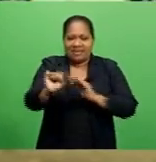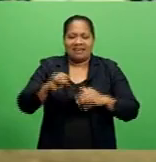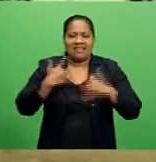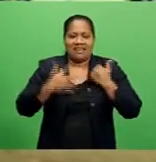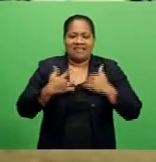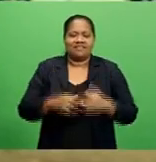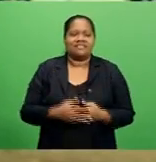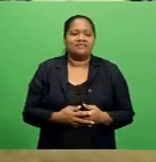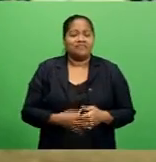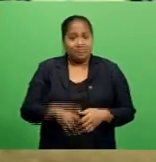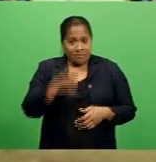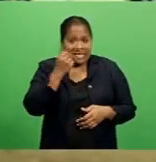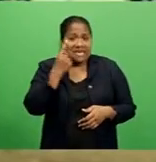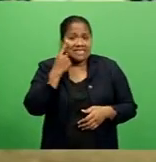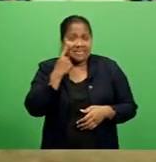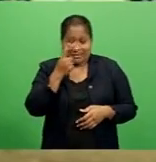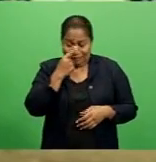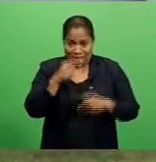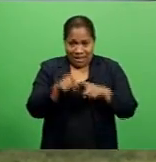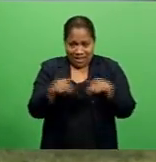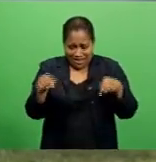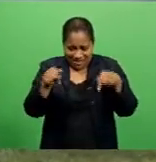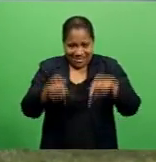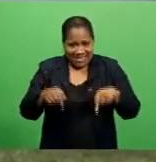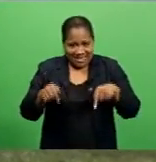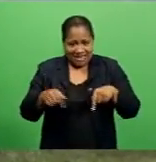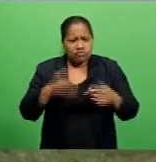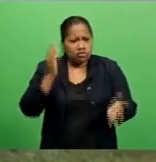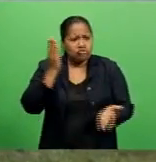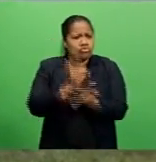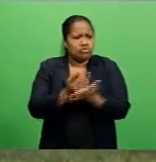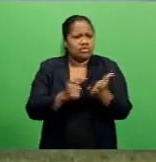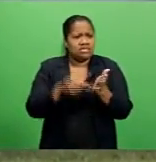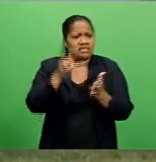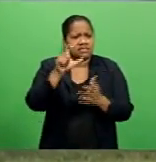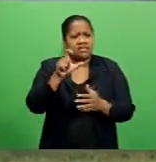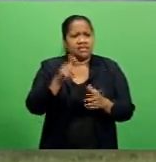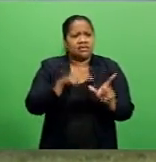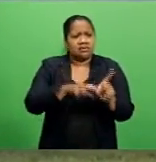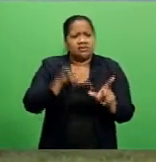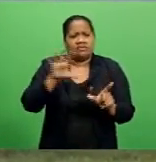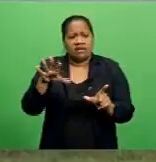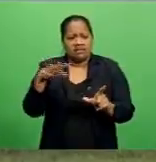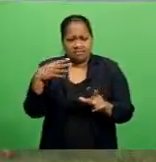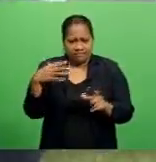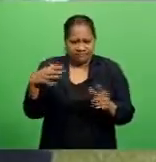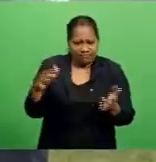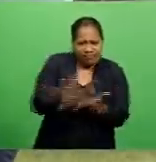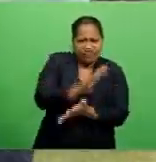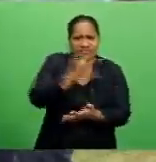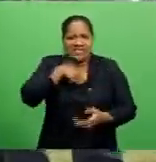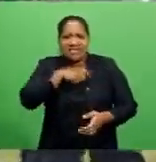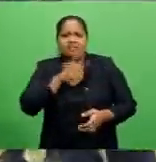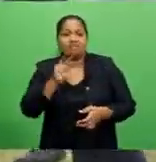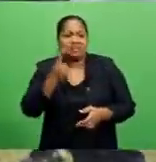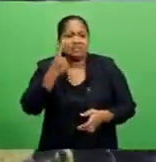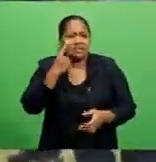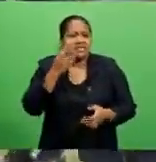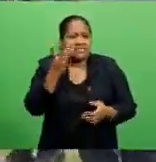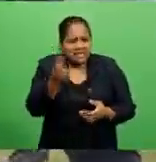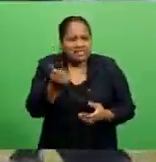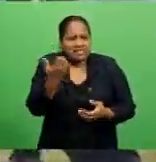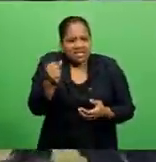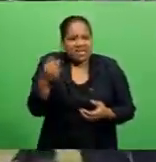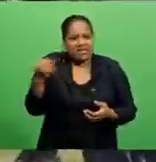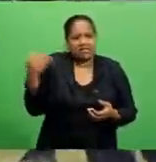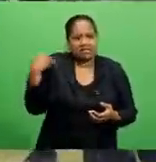You can see the reaction of the villagers here. It's true that TCASA hit us and some are still affected by what happened. But having the